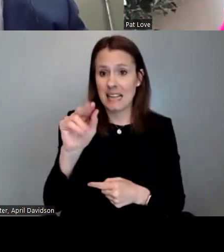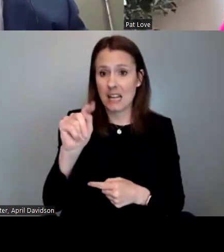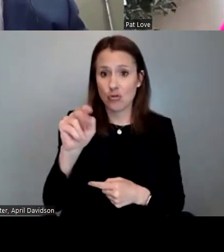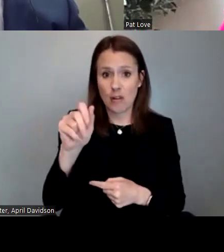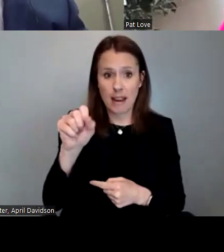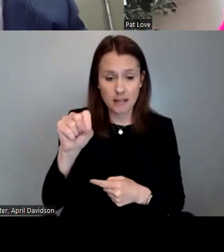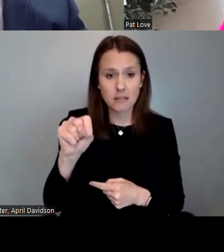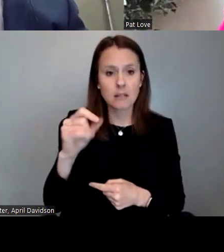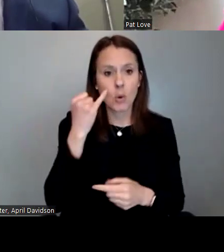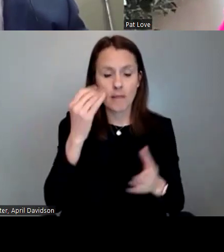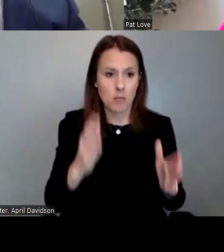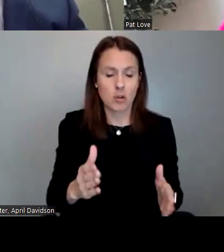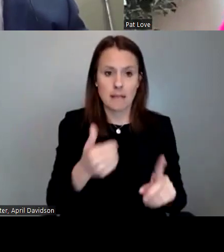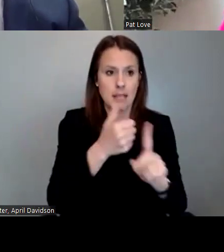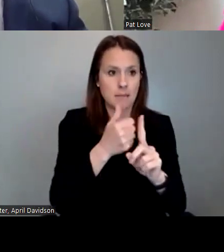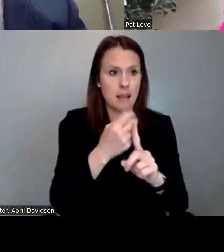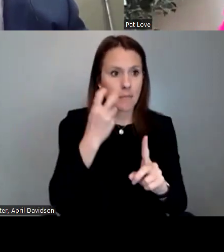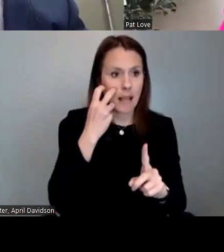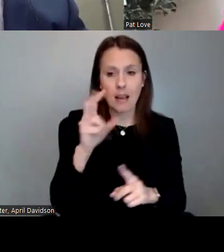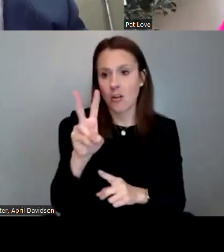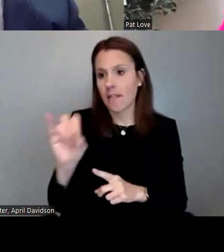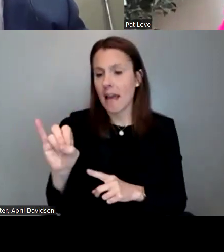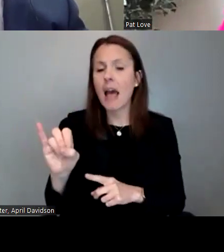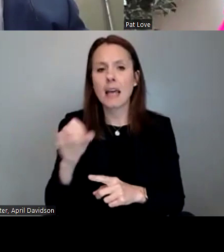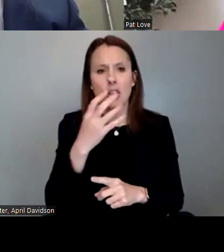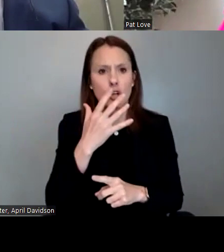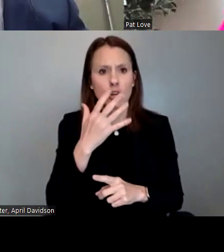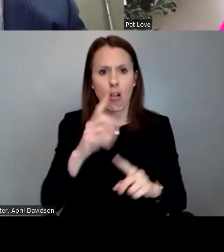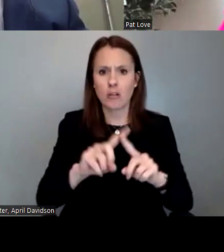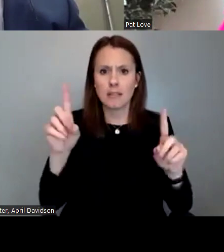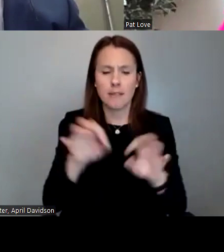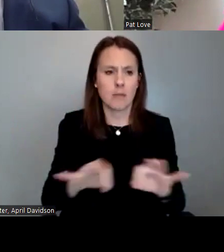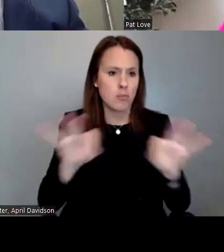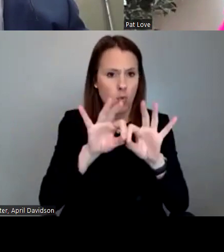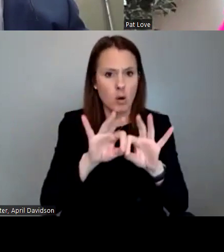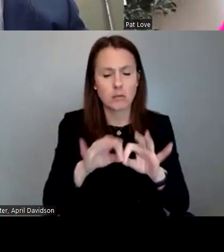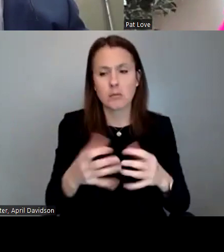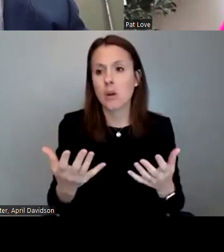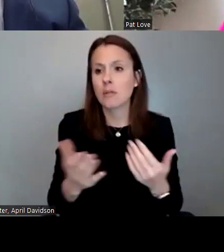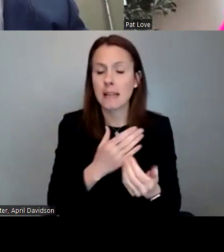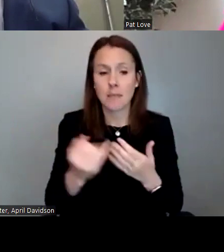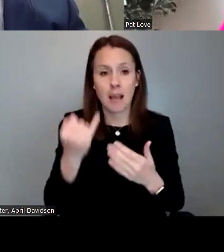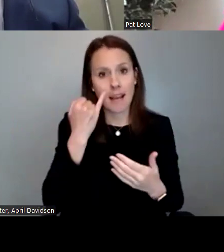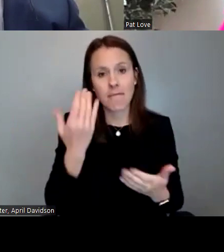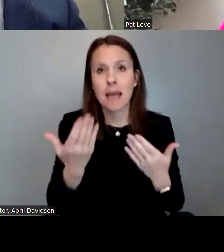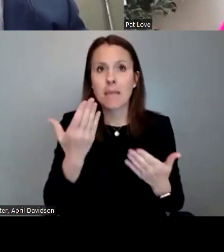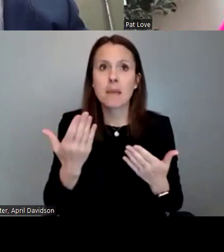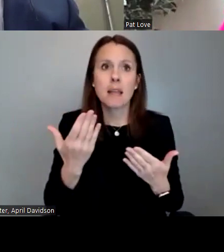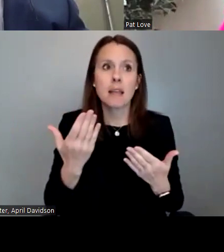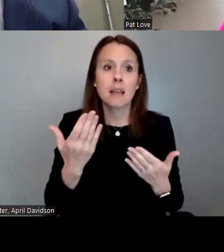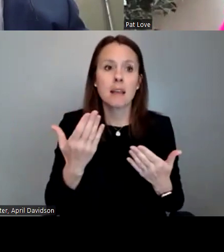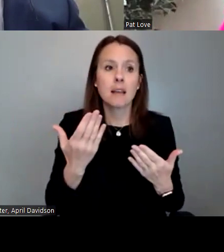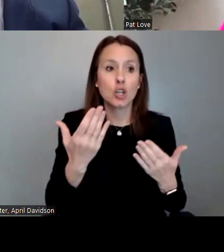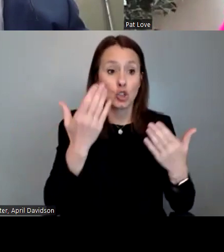low vision, color is crucial. So, you know, whether you're using dark on